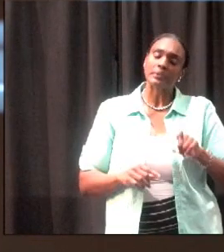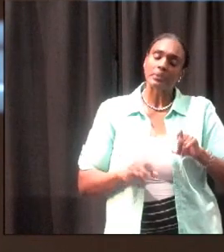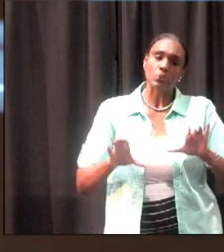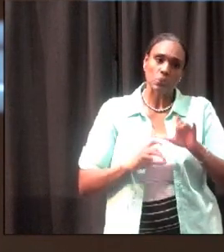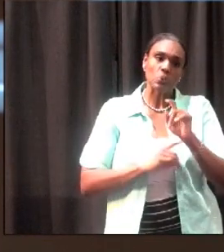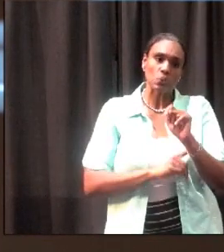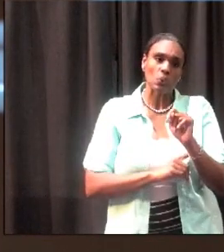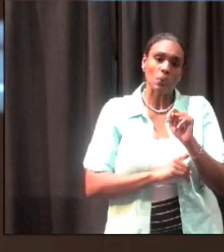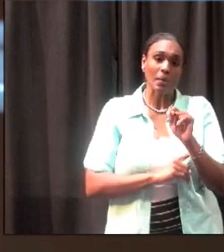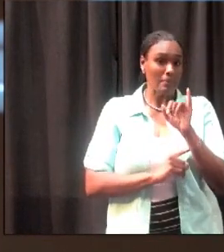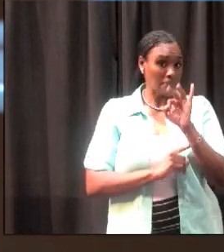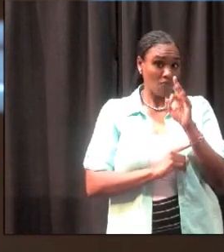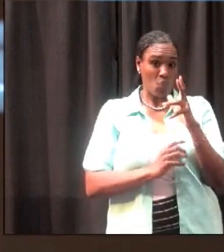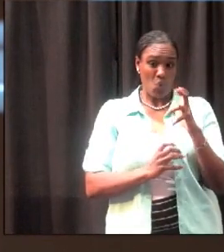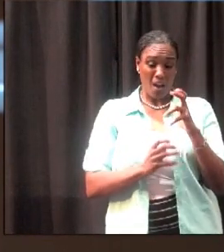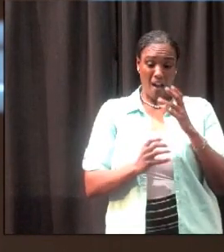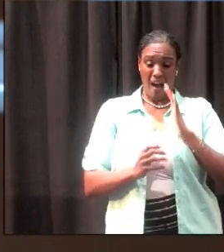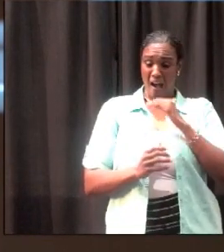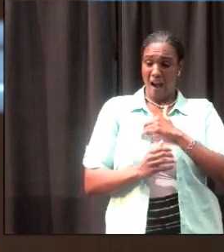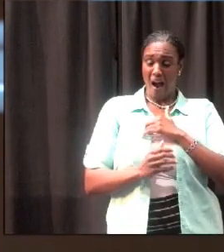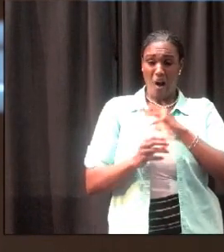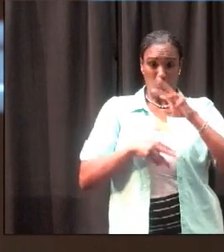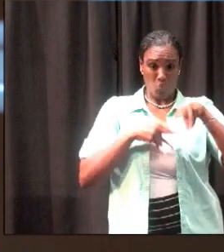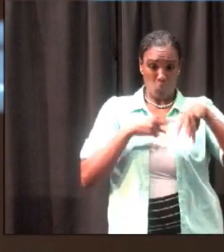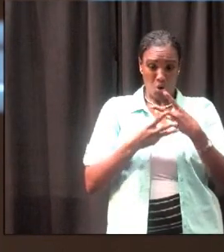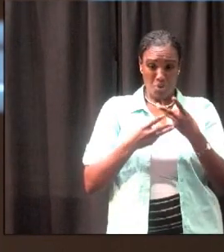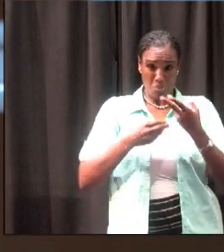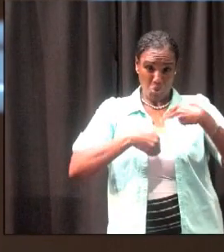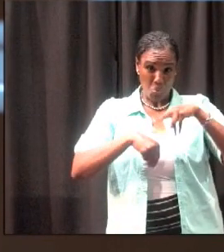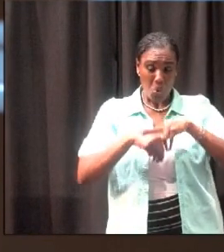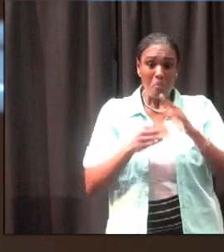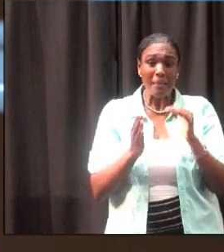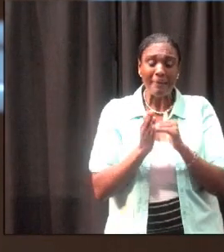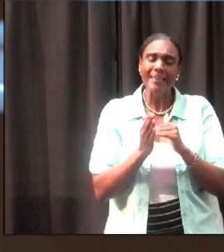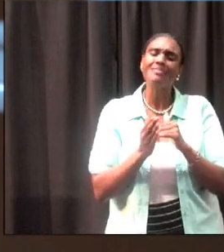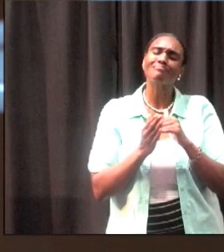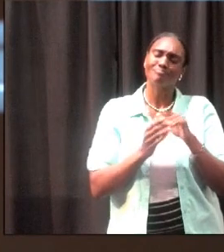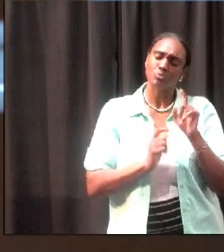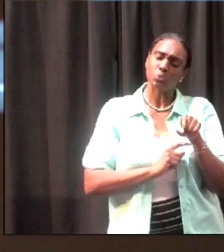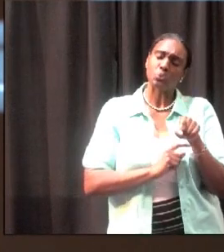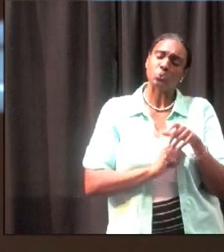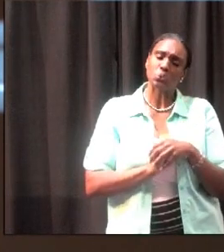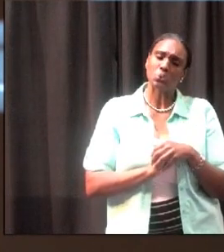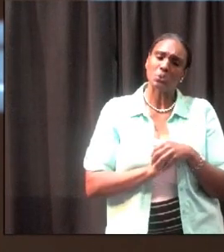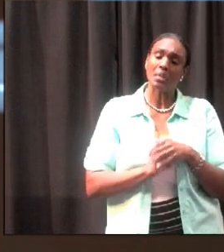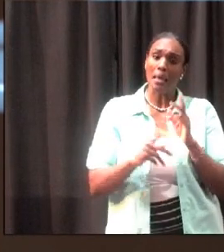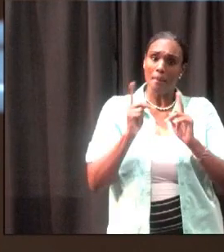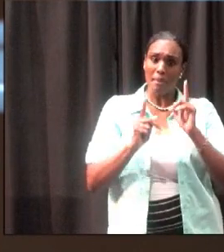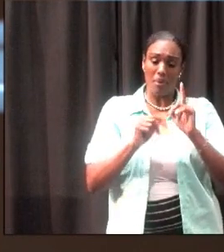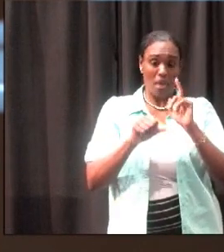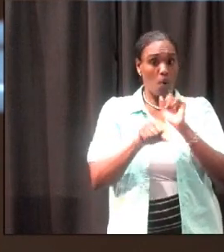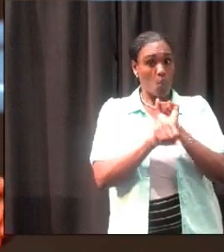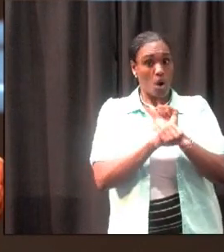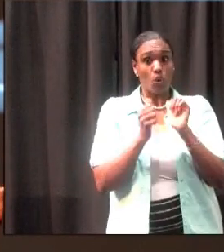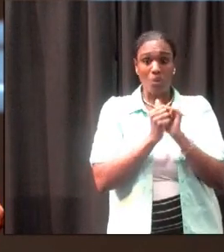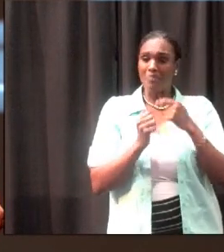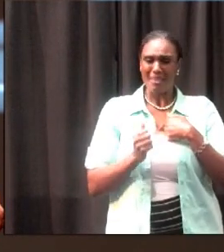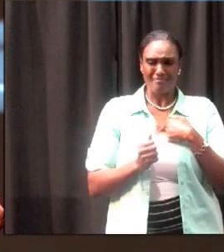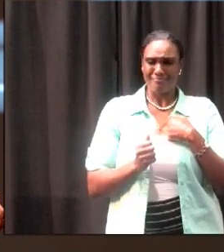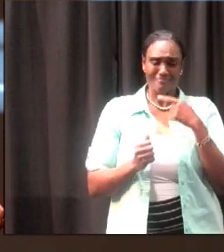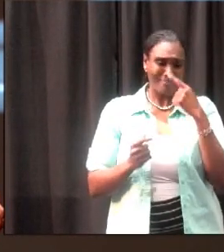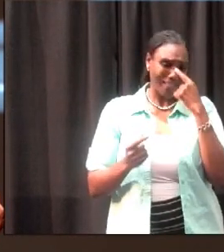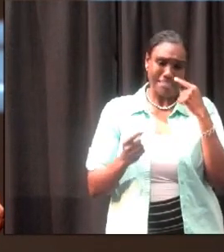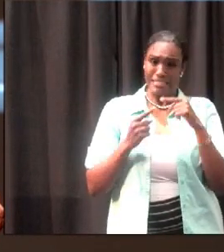some form of normalcy, this is something we should do. I know I have even people that work with me that disagree with me at this point, but that's